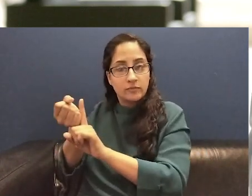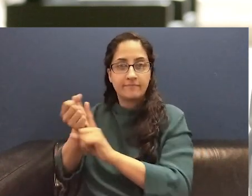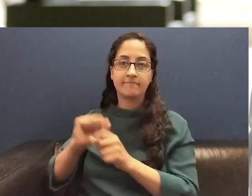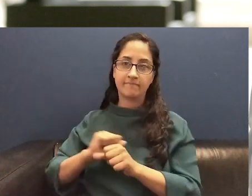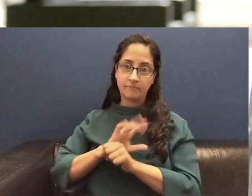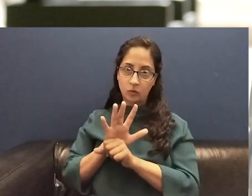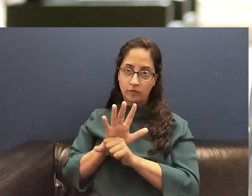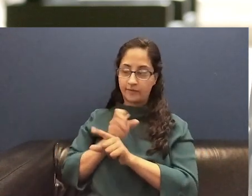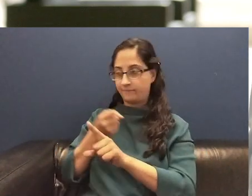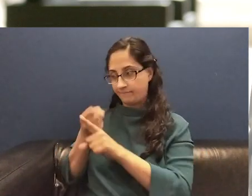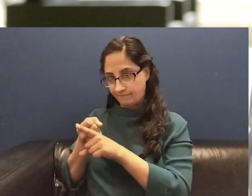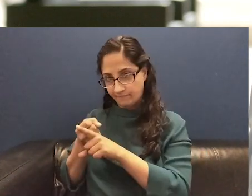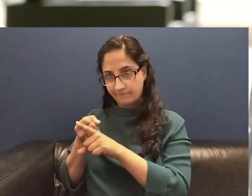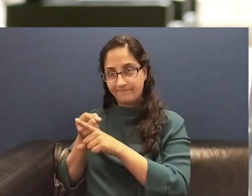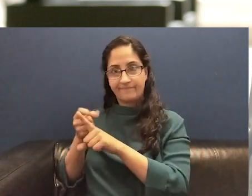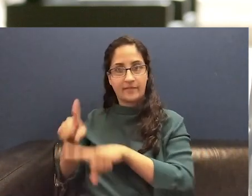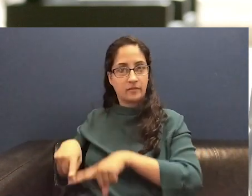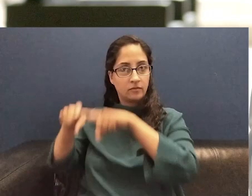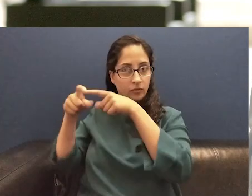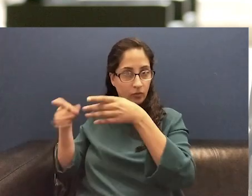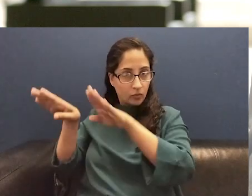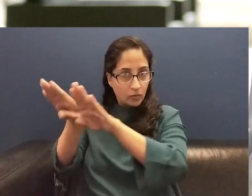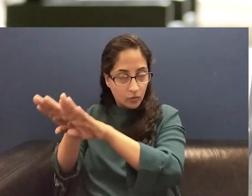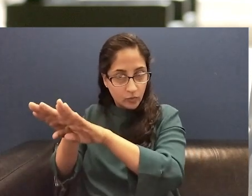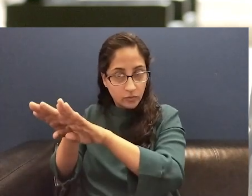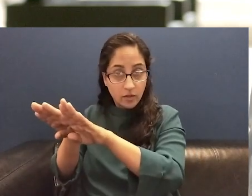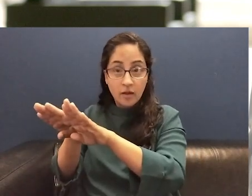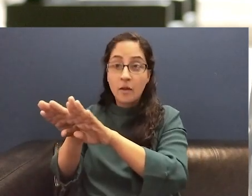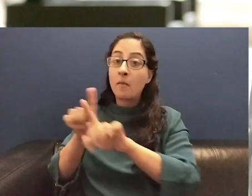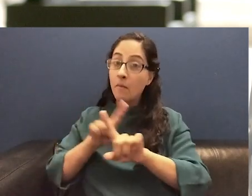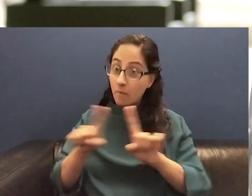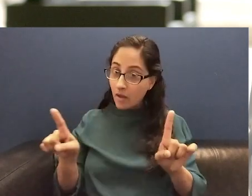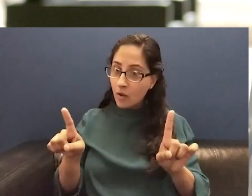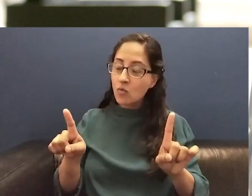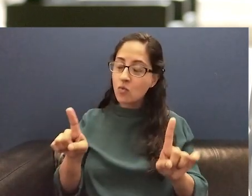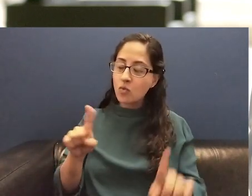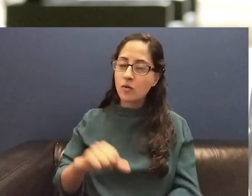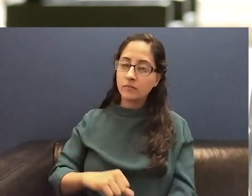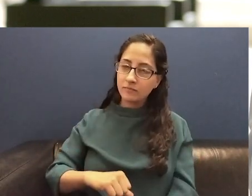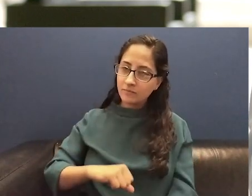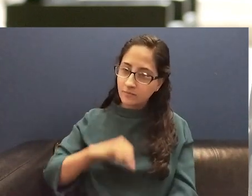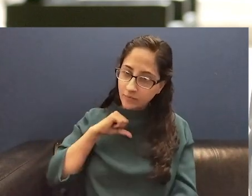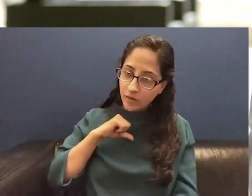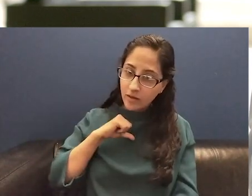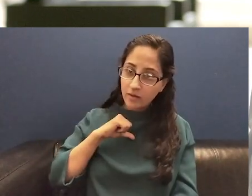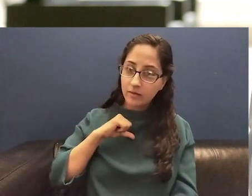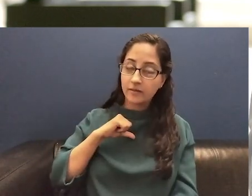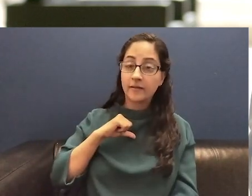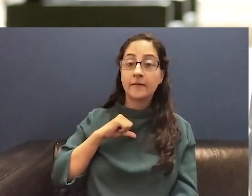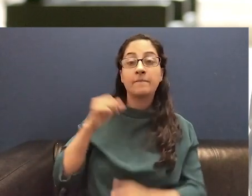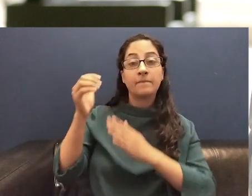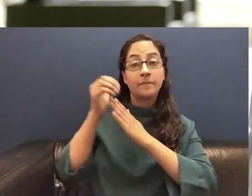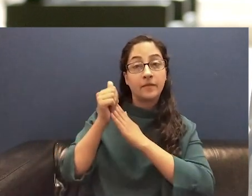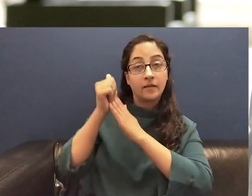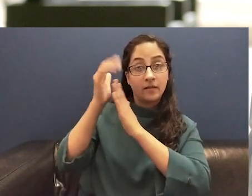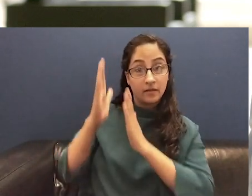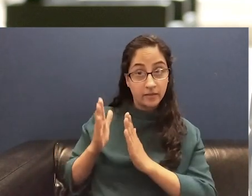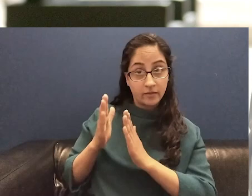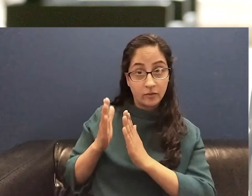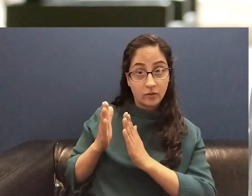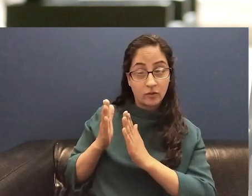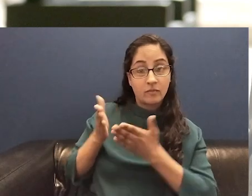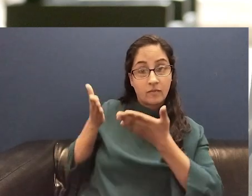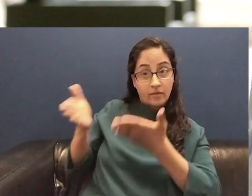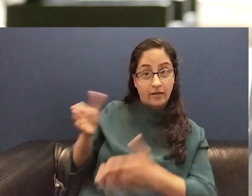in which our leaders in East Africa worked with the heads of the school systems, the ministries of